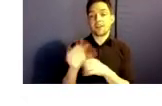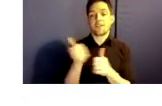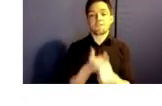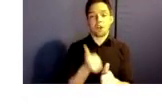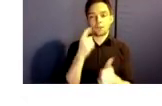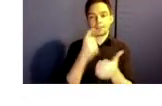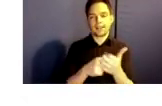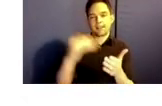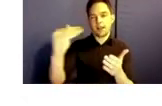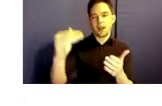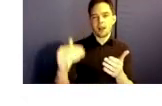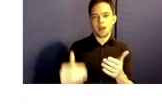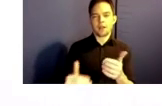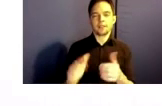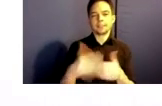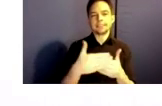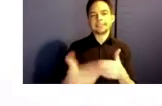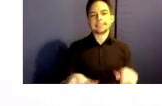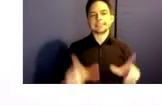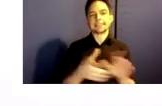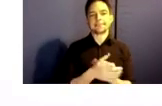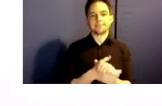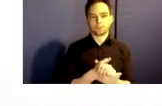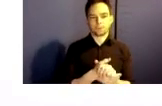see in this slide. Next, please.